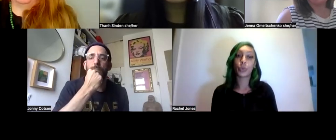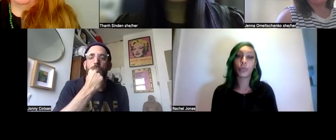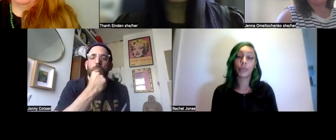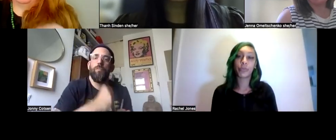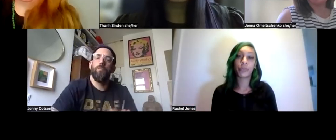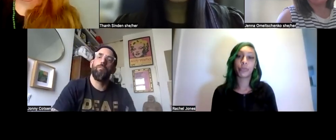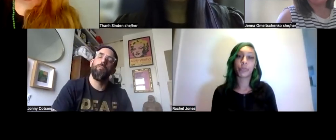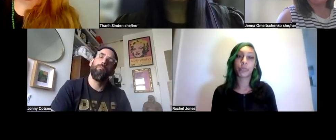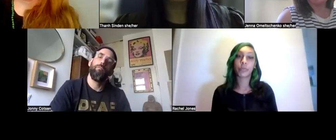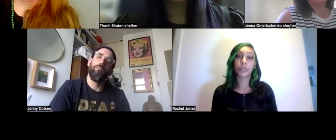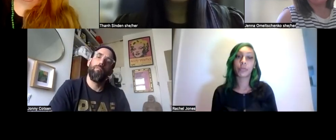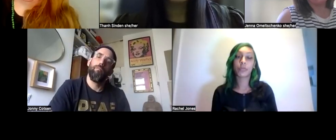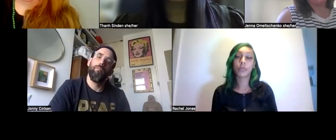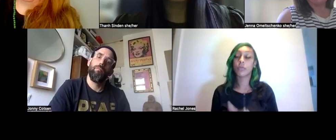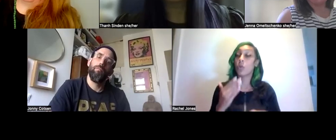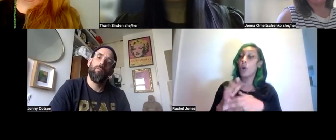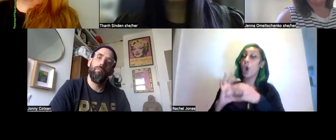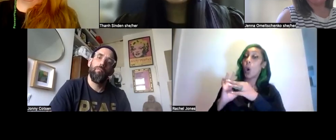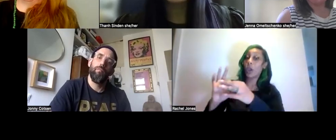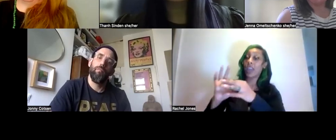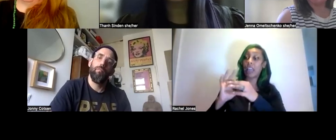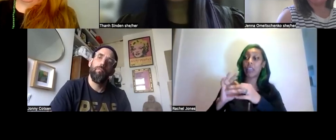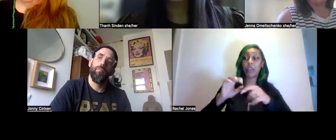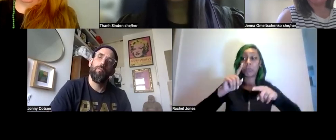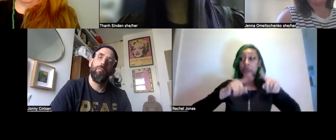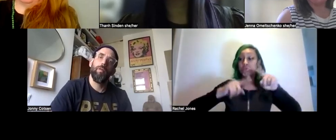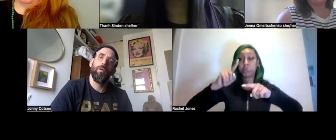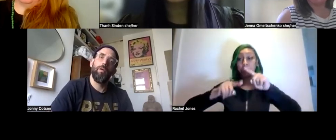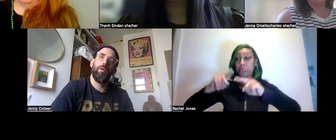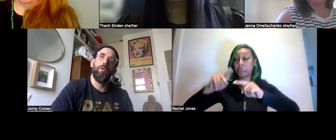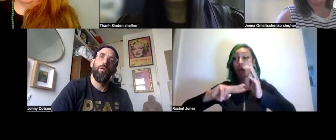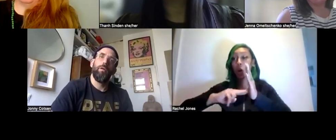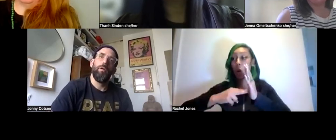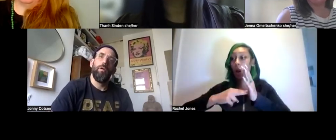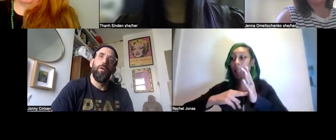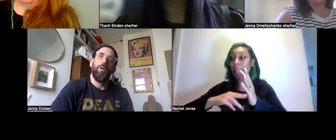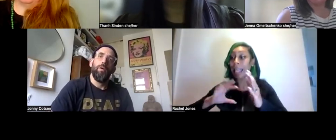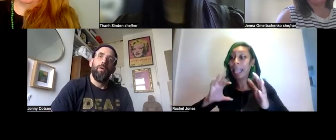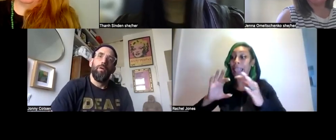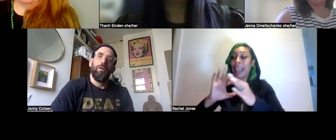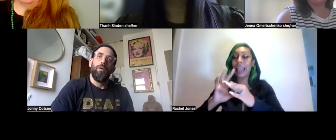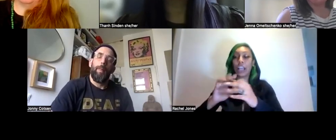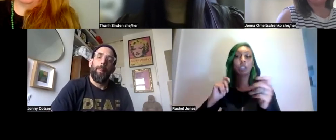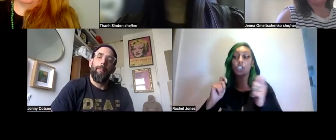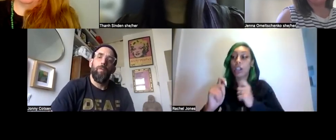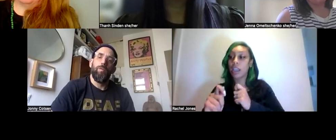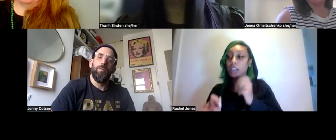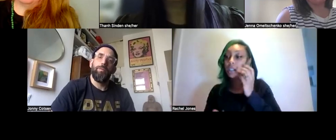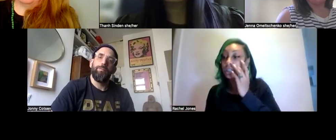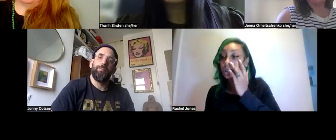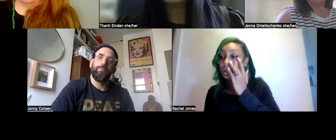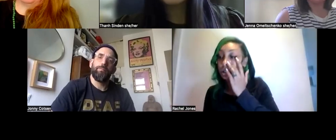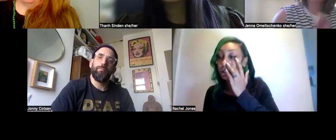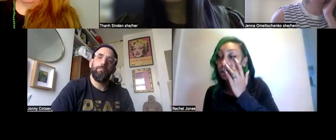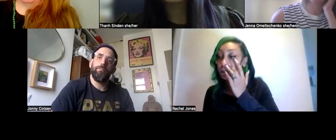I've worked with different organisations around change, but also what I wanted to talk